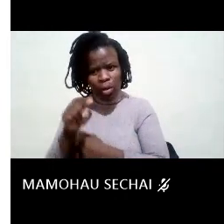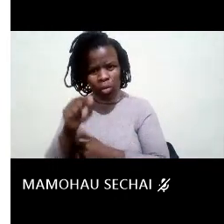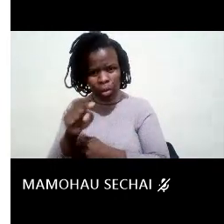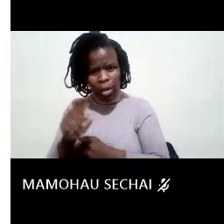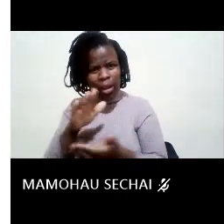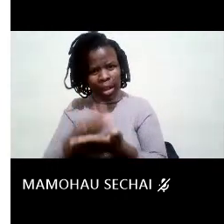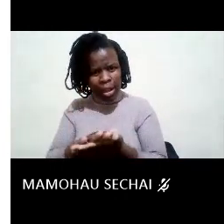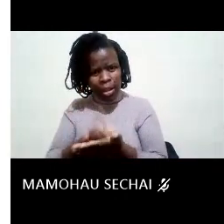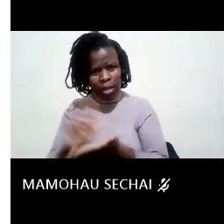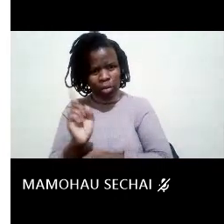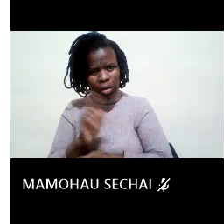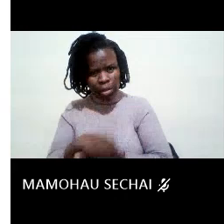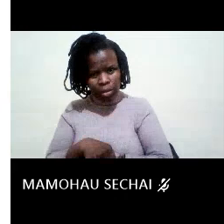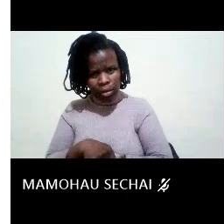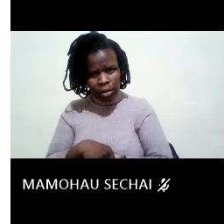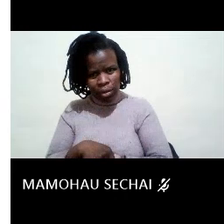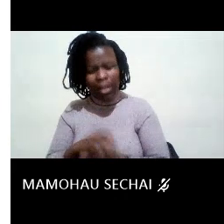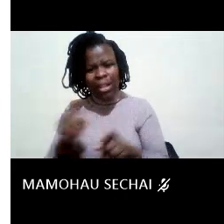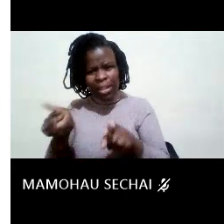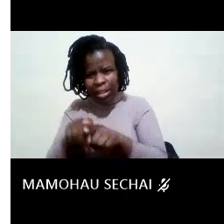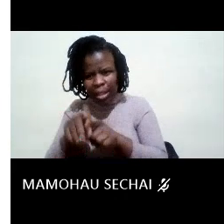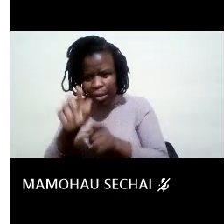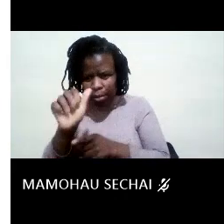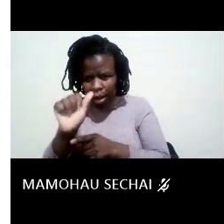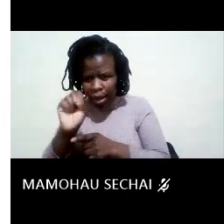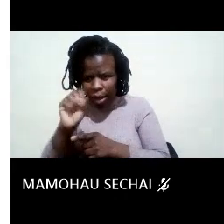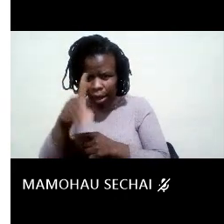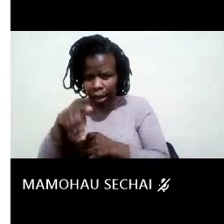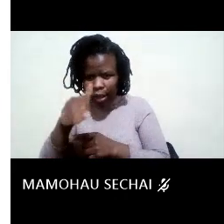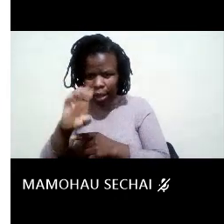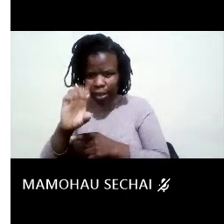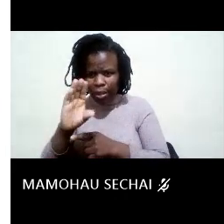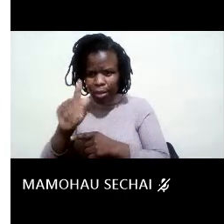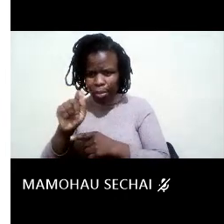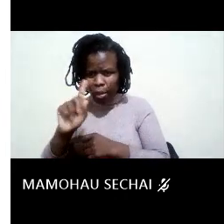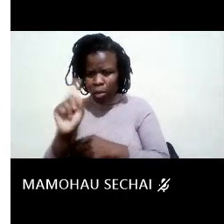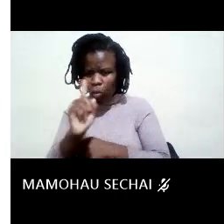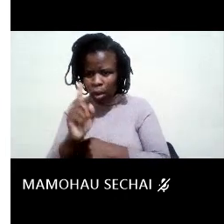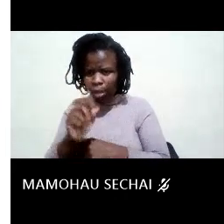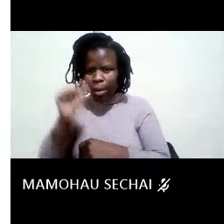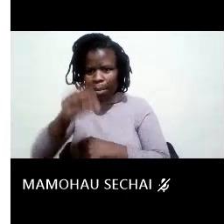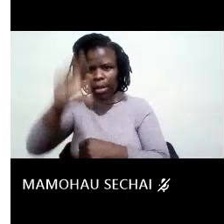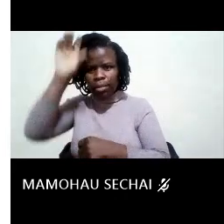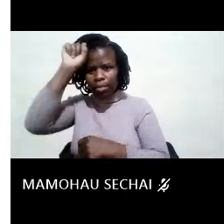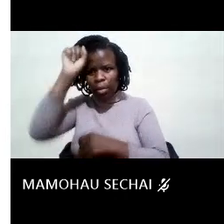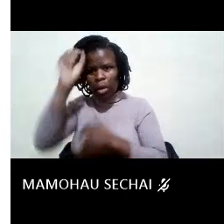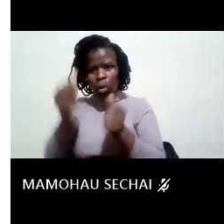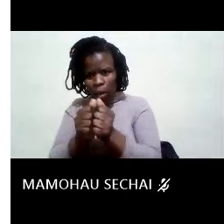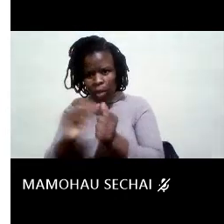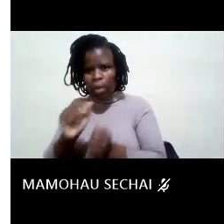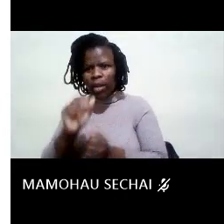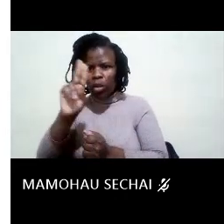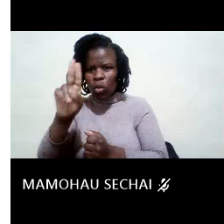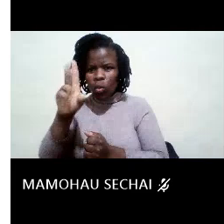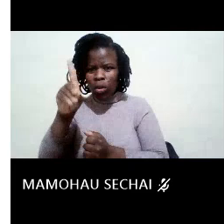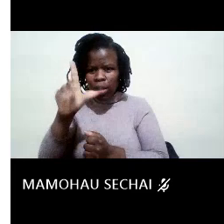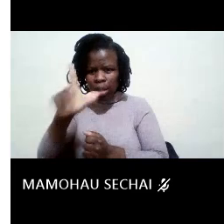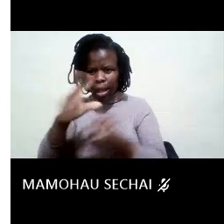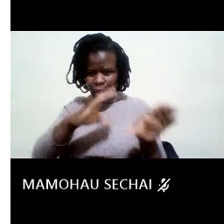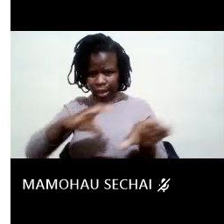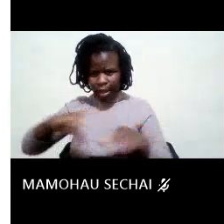what are aspects that you want to keep in mind as you go forward with UDL implementation? Okay, so you just do the reflection